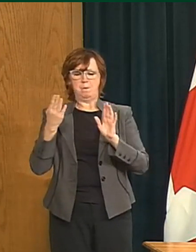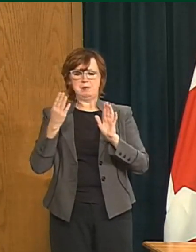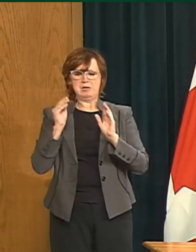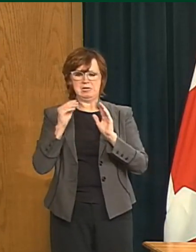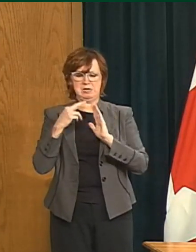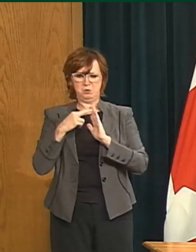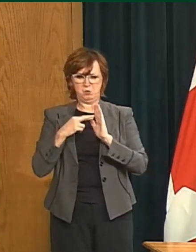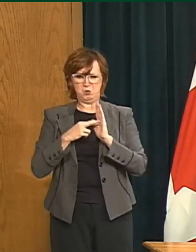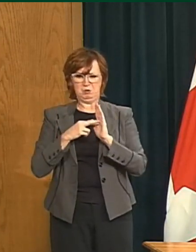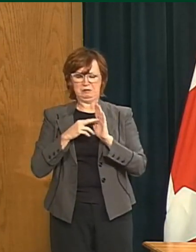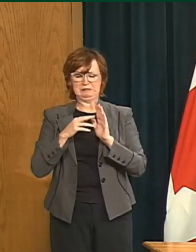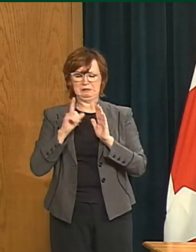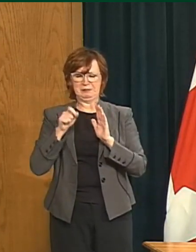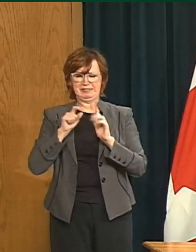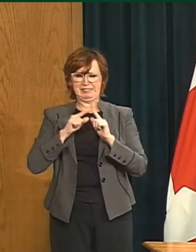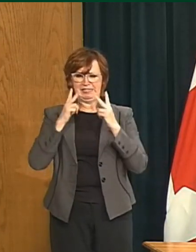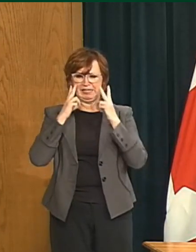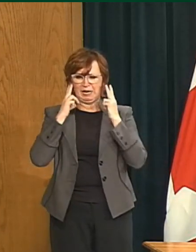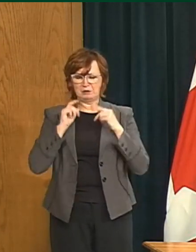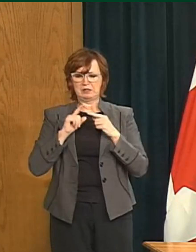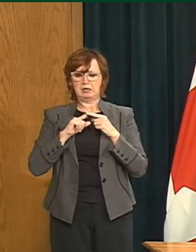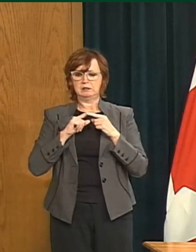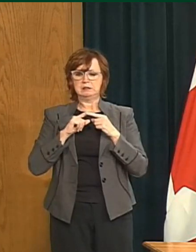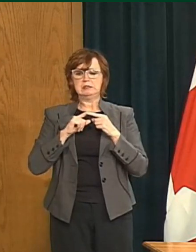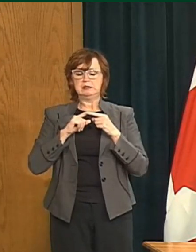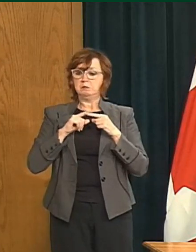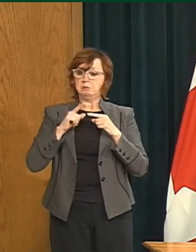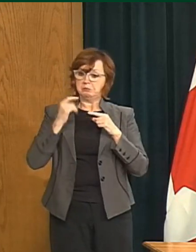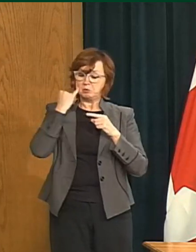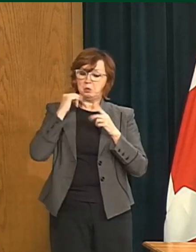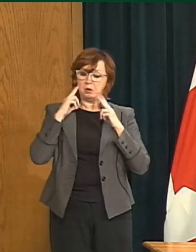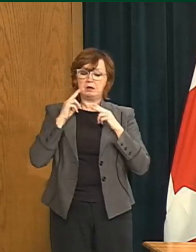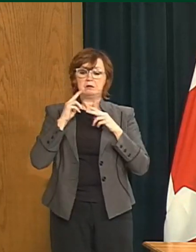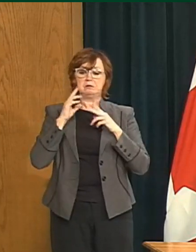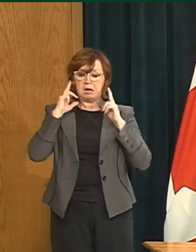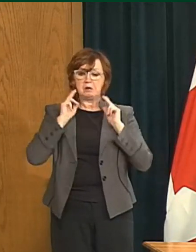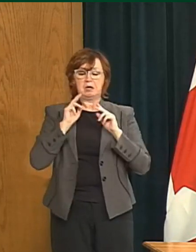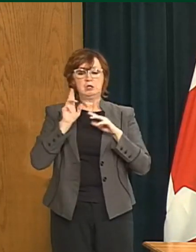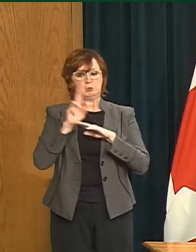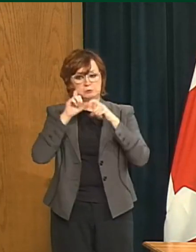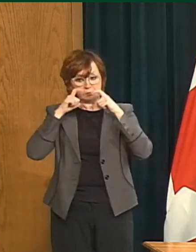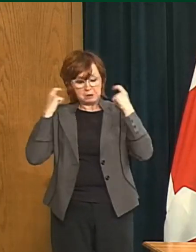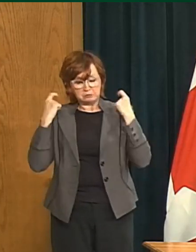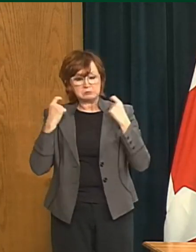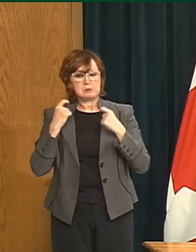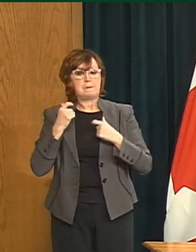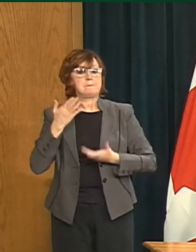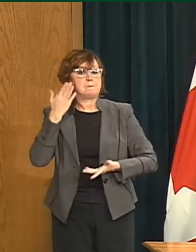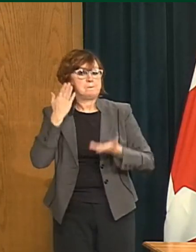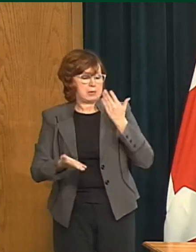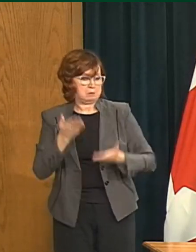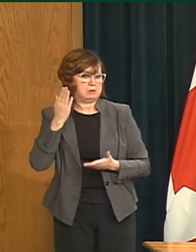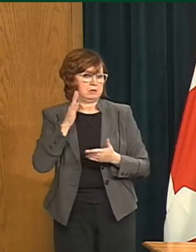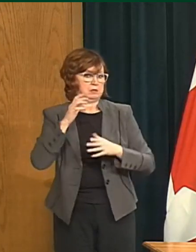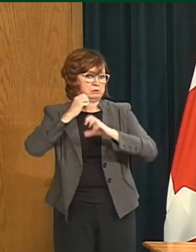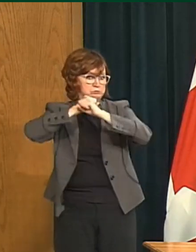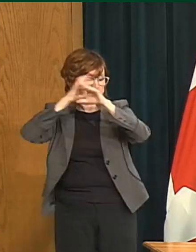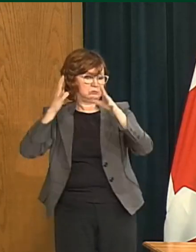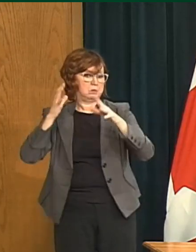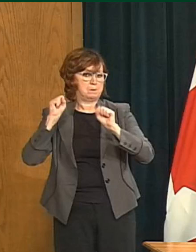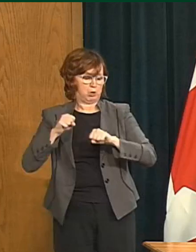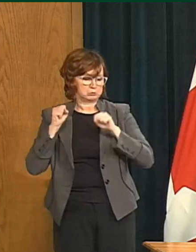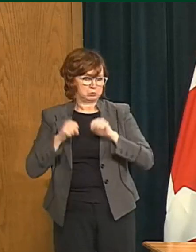that instance. We've had very light discussions about those types of instances, but wholesale wearing